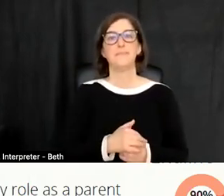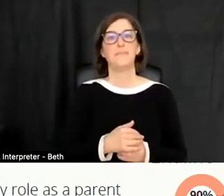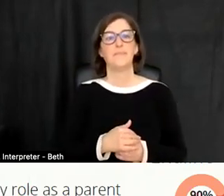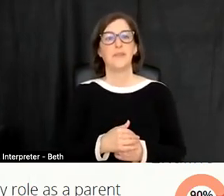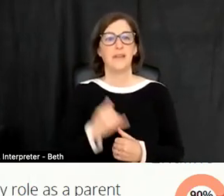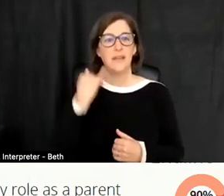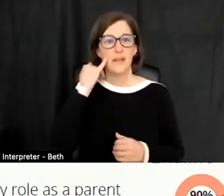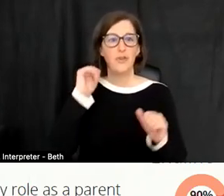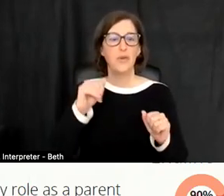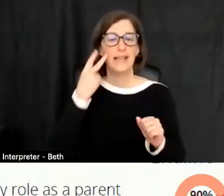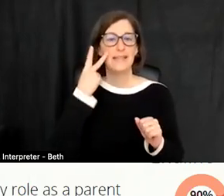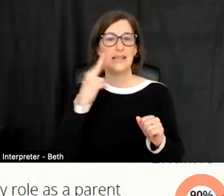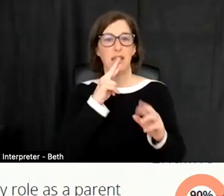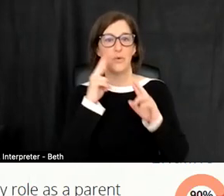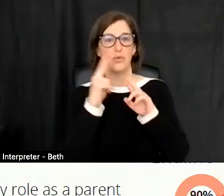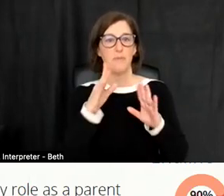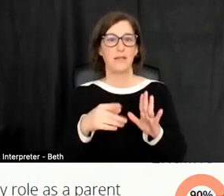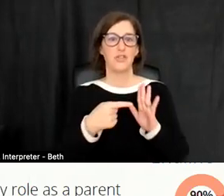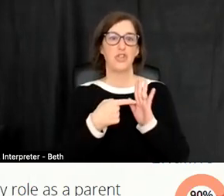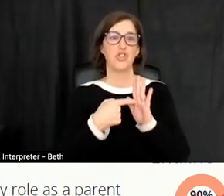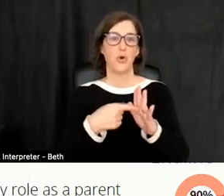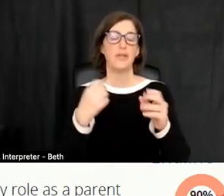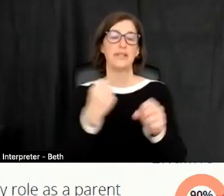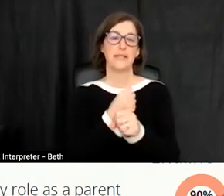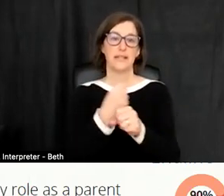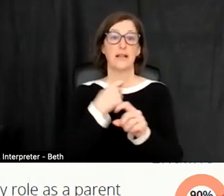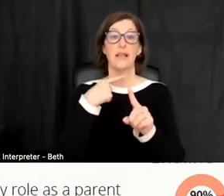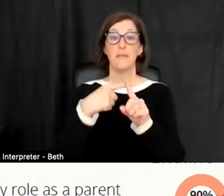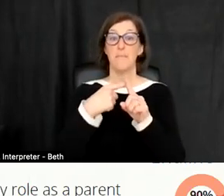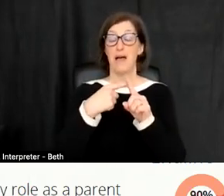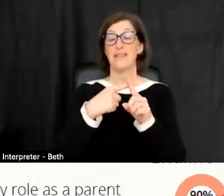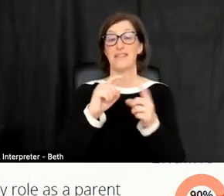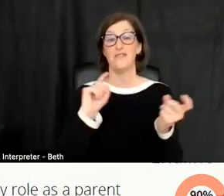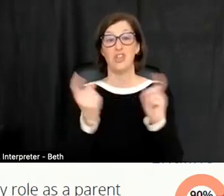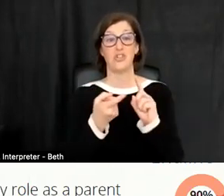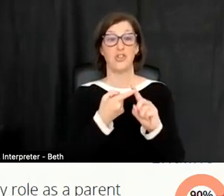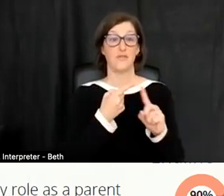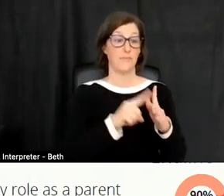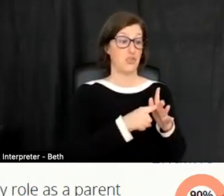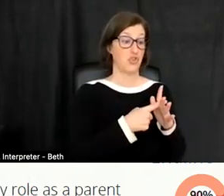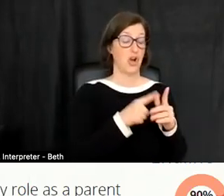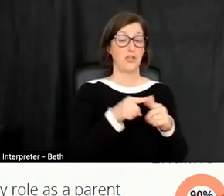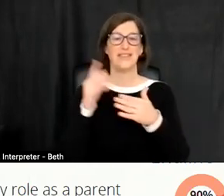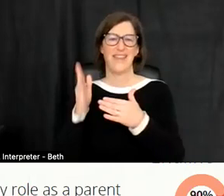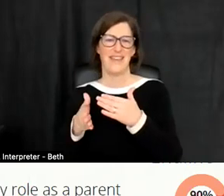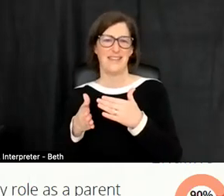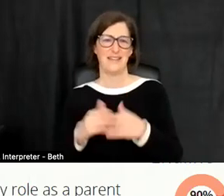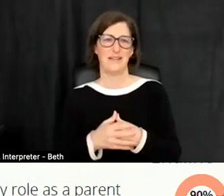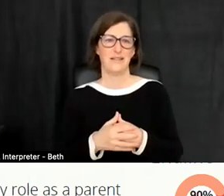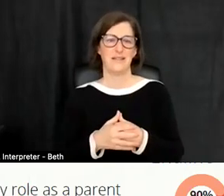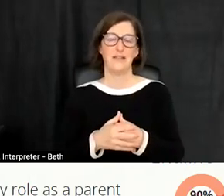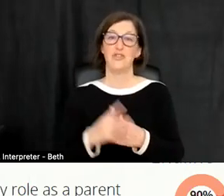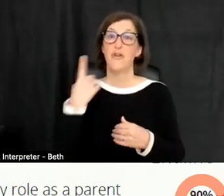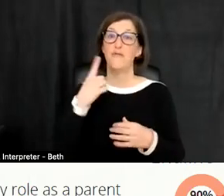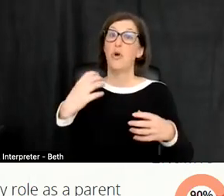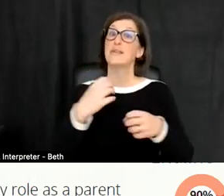see, respondents showed statistically positive changes from the baseline to end line. So on summary,